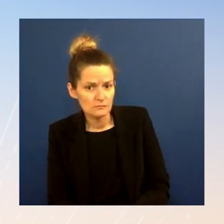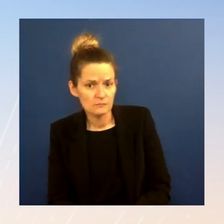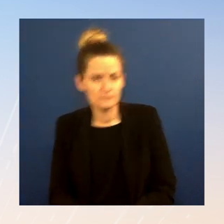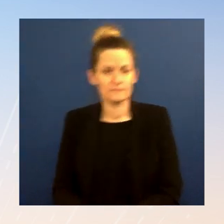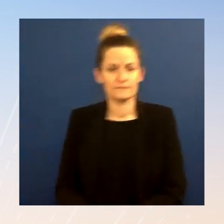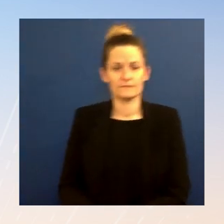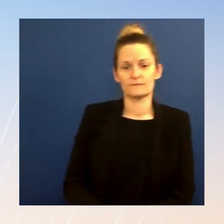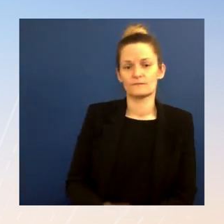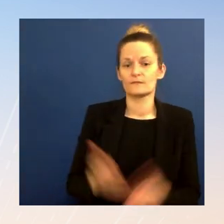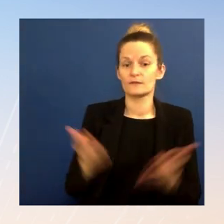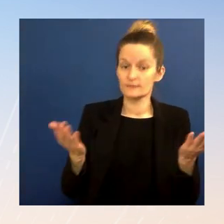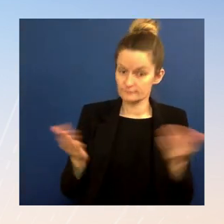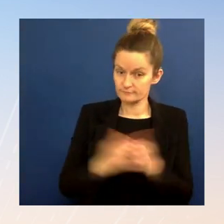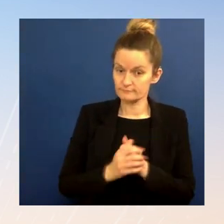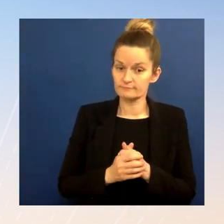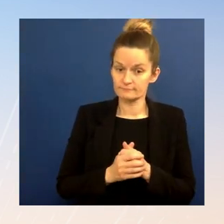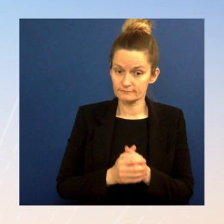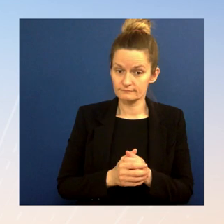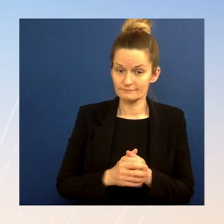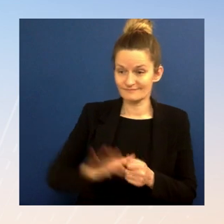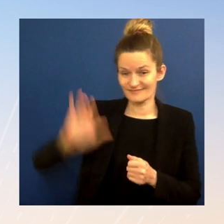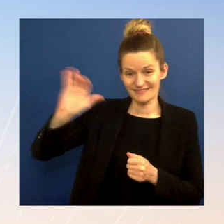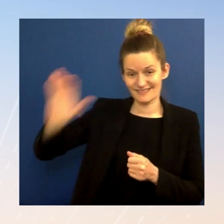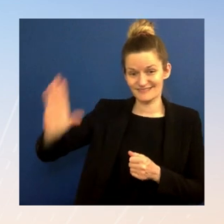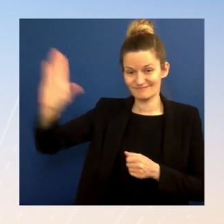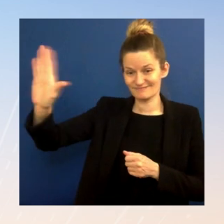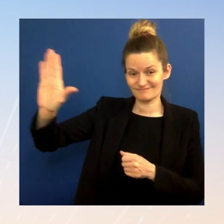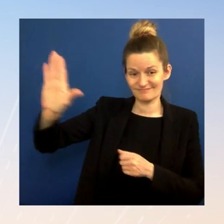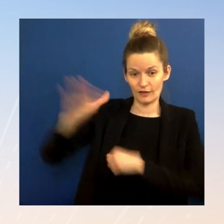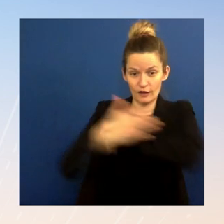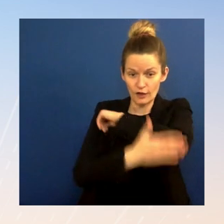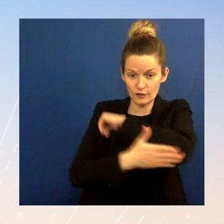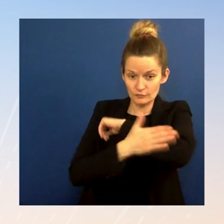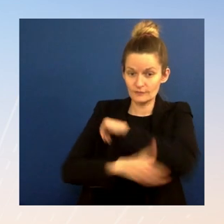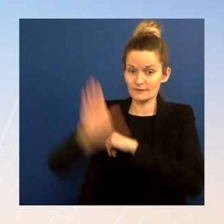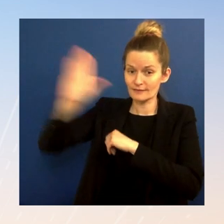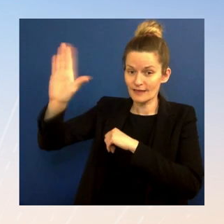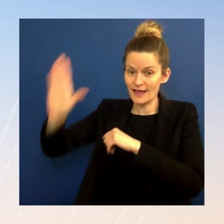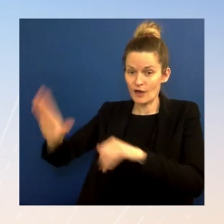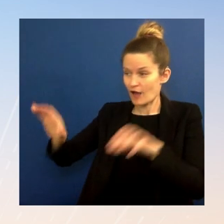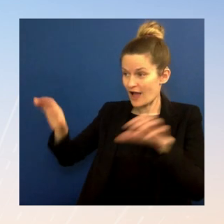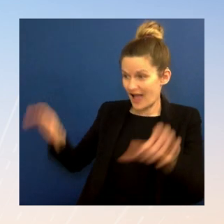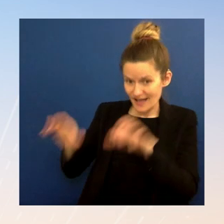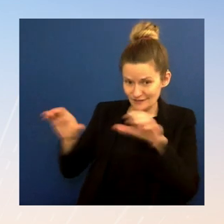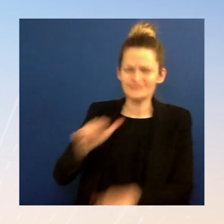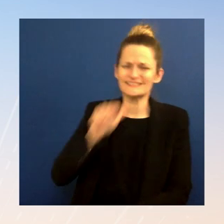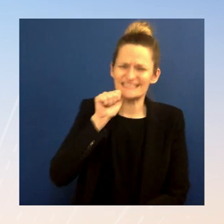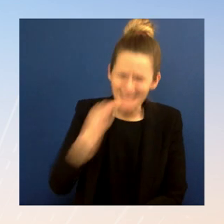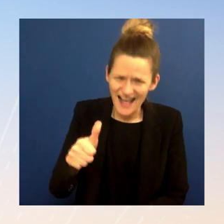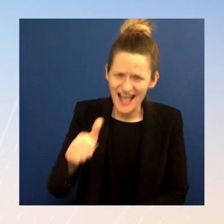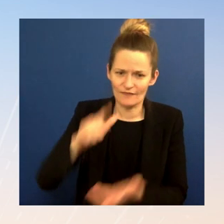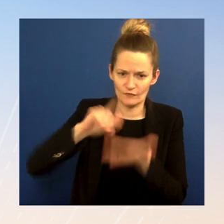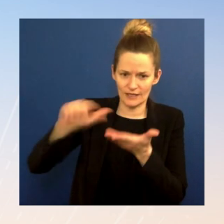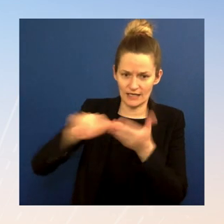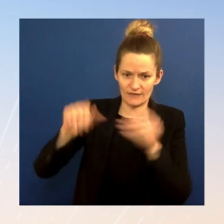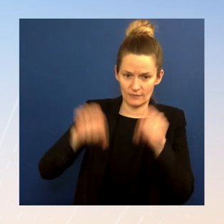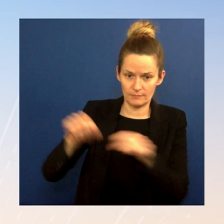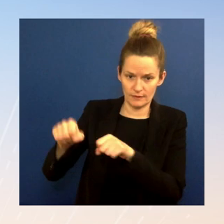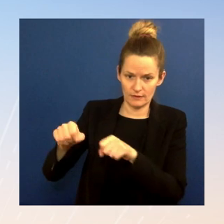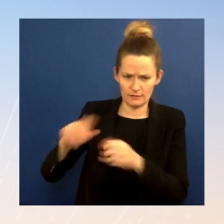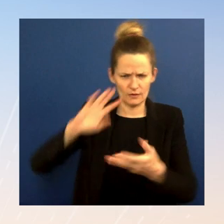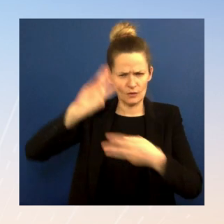the world global community. Given that there's an ongoing legal process and investigation by the State Department into whether there was, in